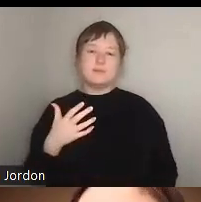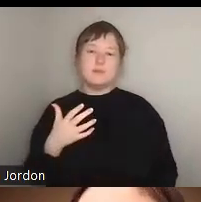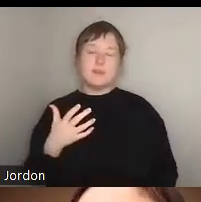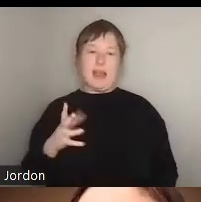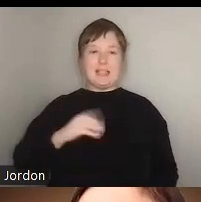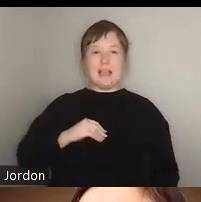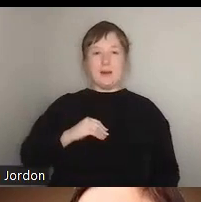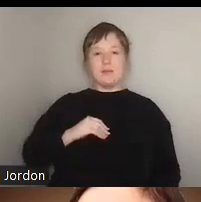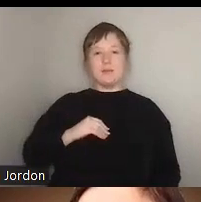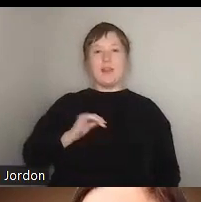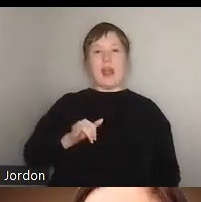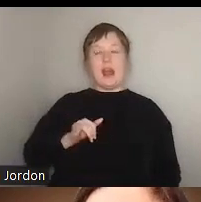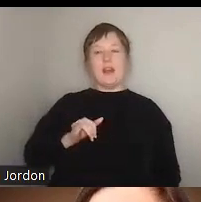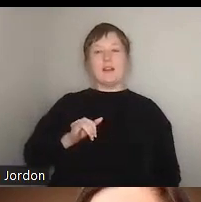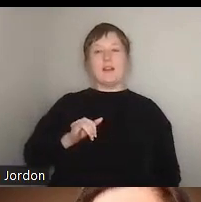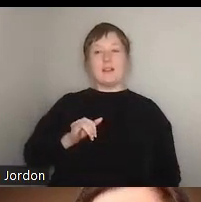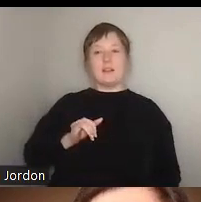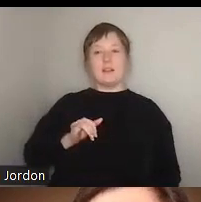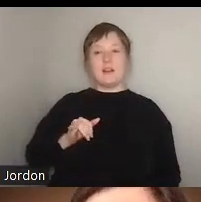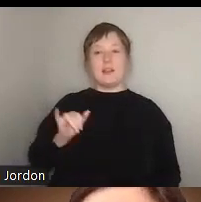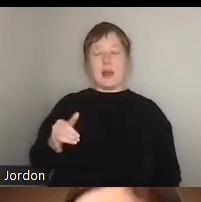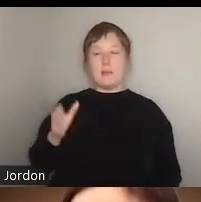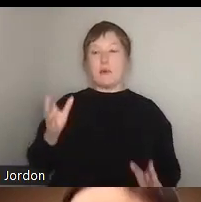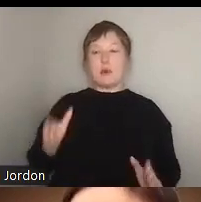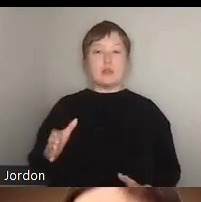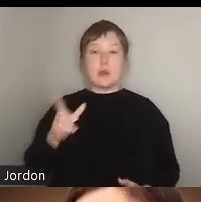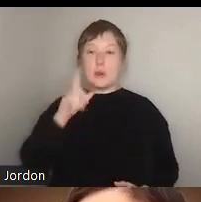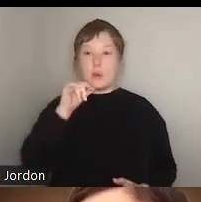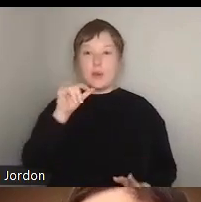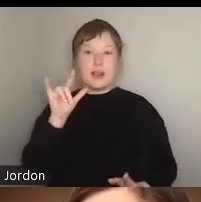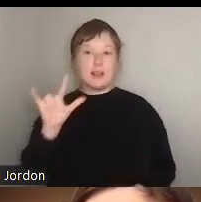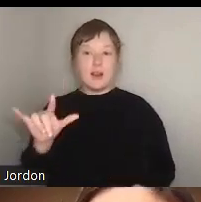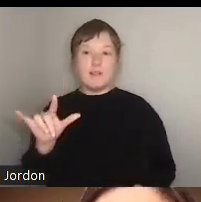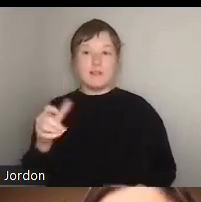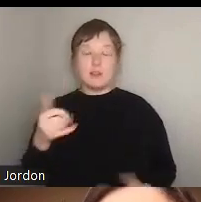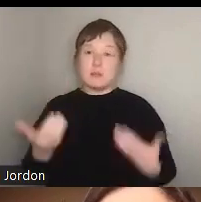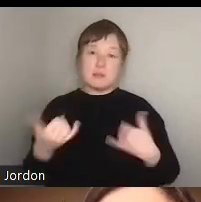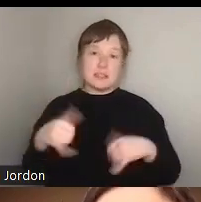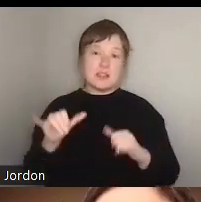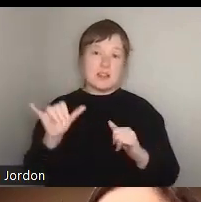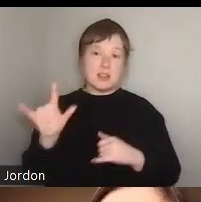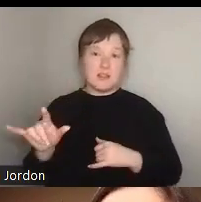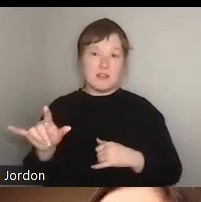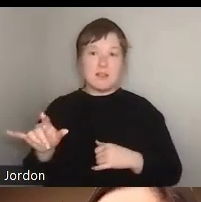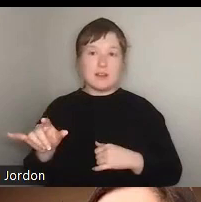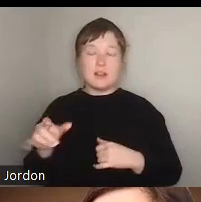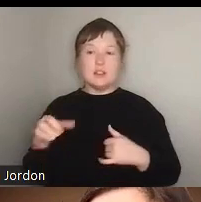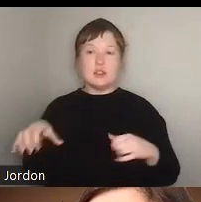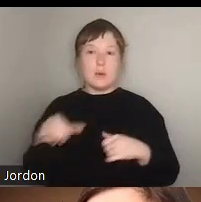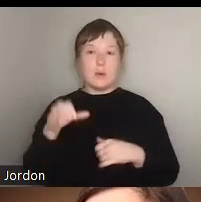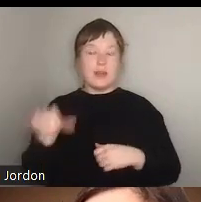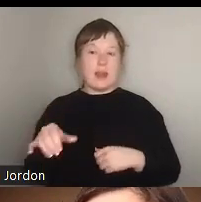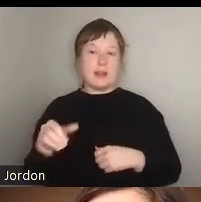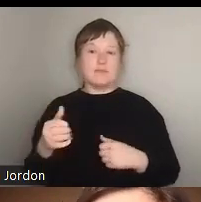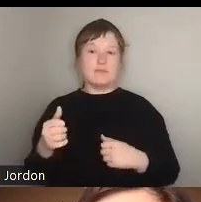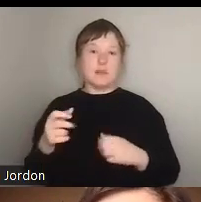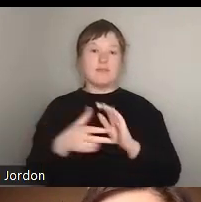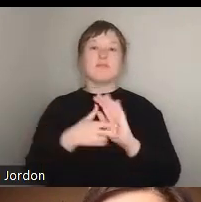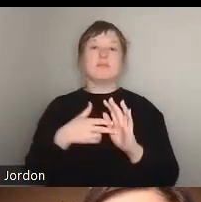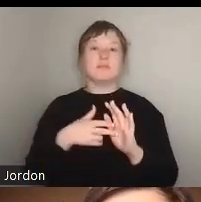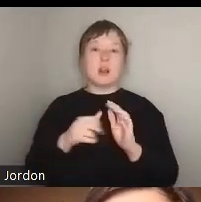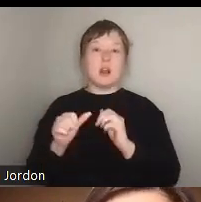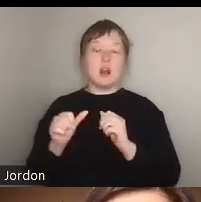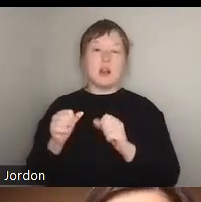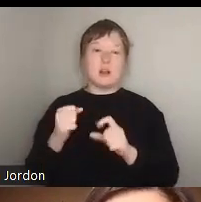accept the fact that, maybe this person that you love, because you might still love them, are doing these things, and that it's considered abuse. So even